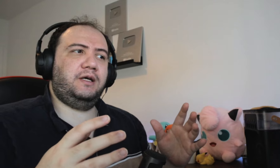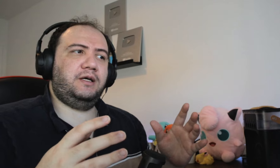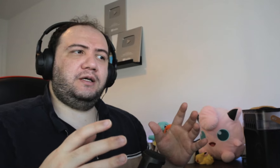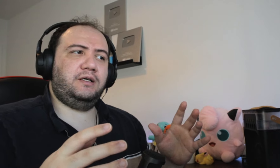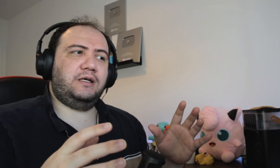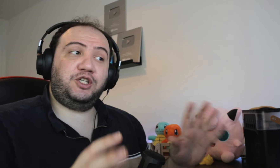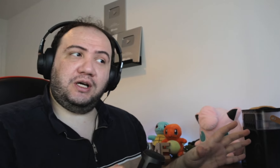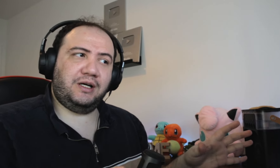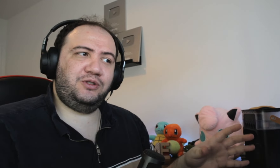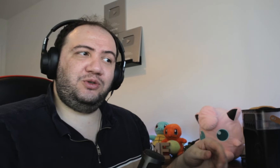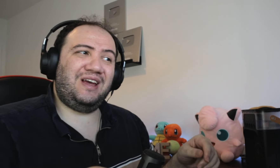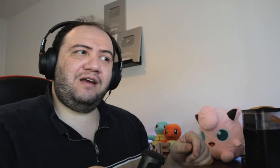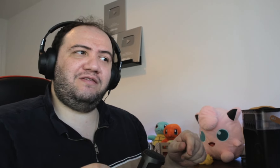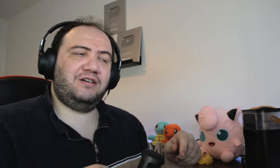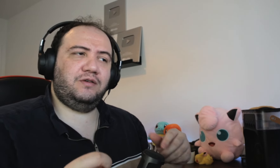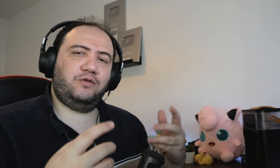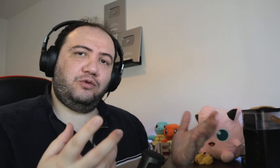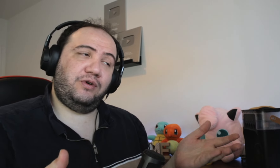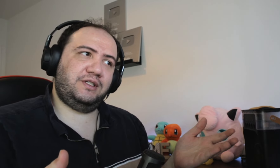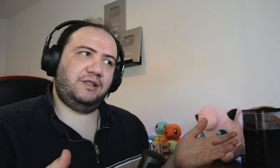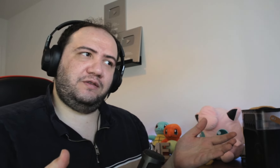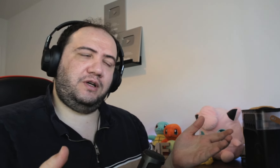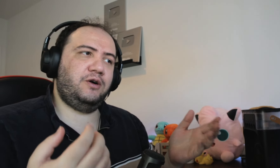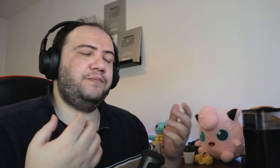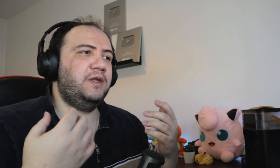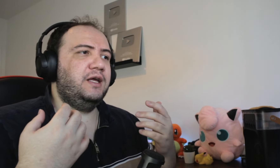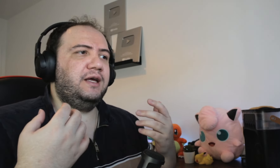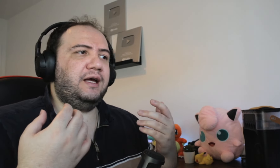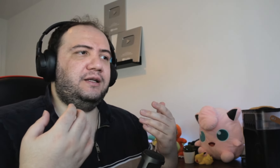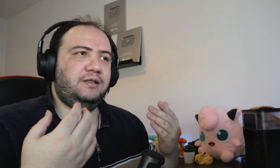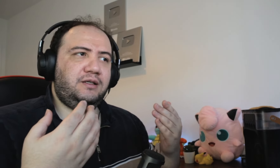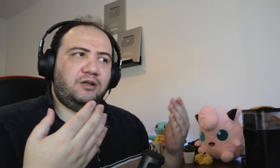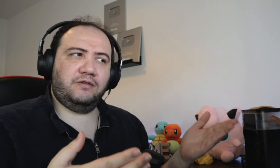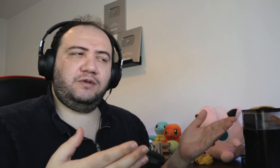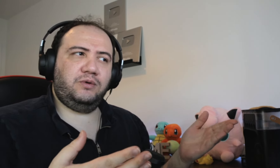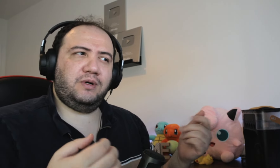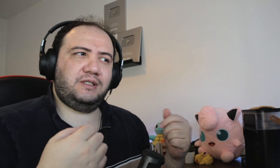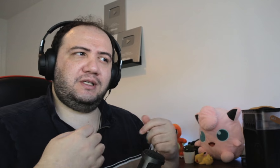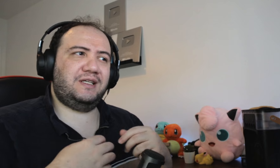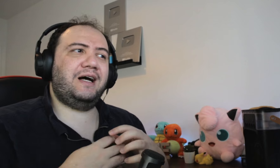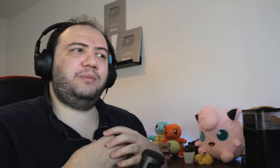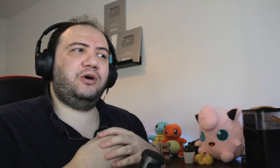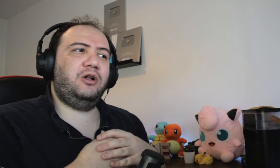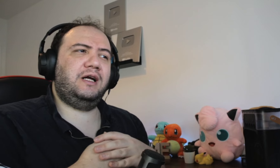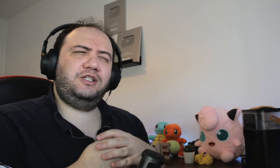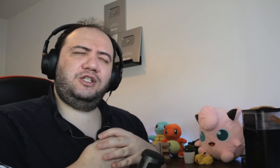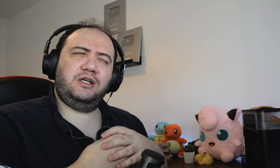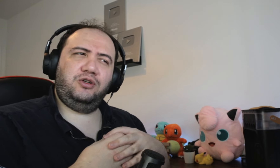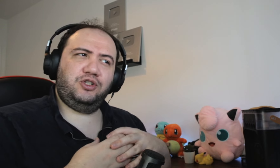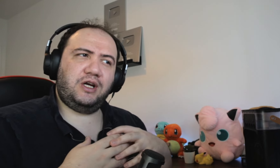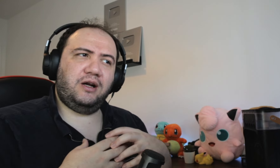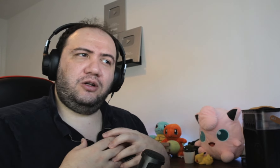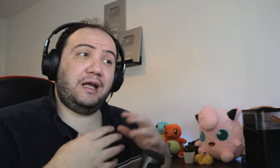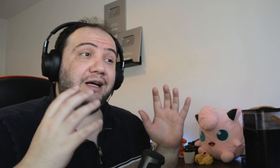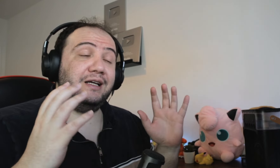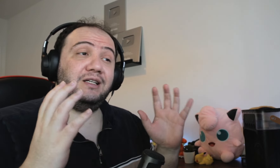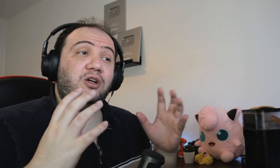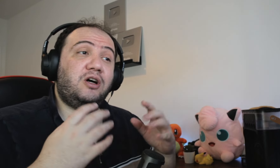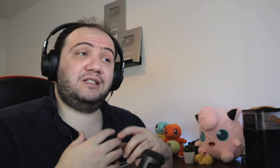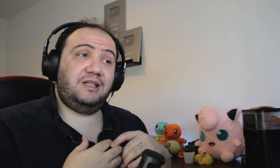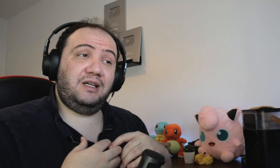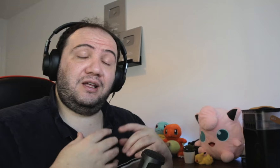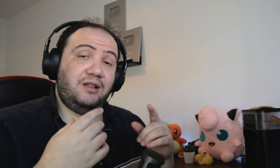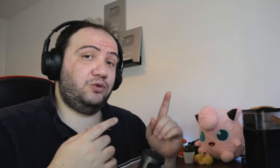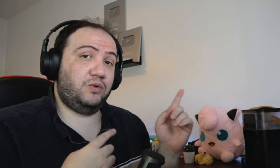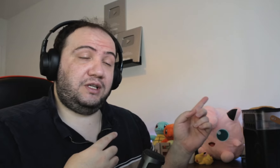uh a shout out to ava for requesting this video and the coffee request says hi paul i checked your channel and i did